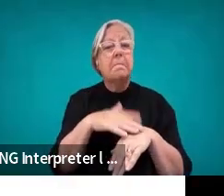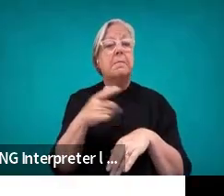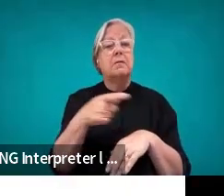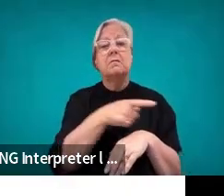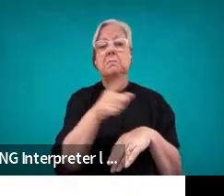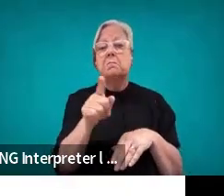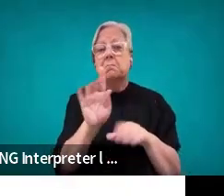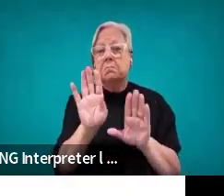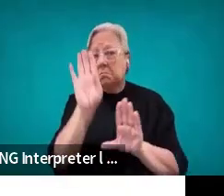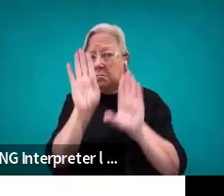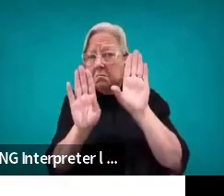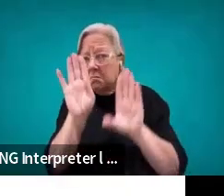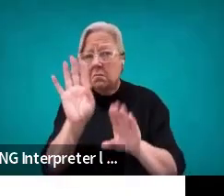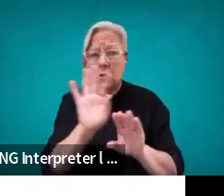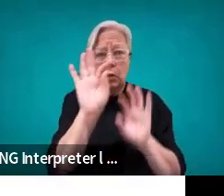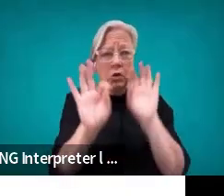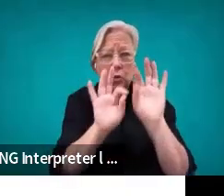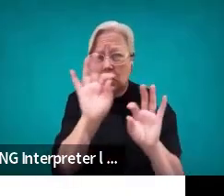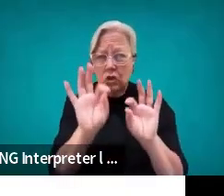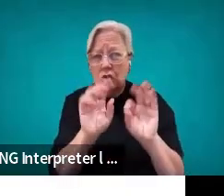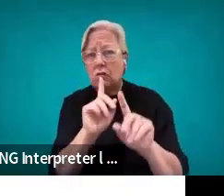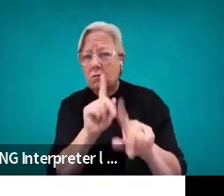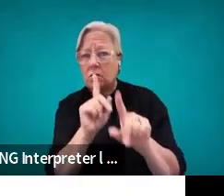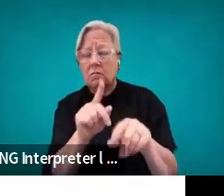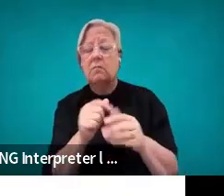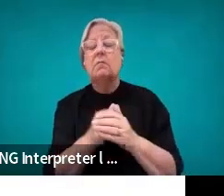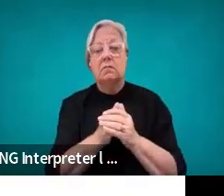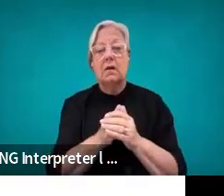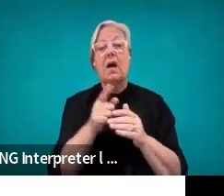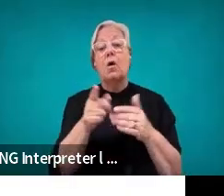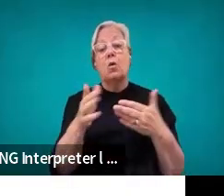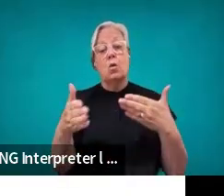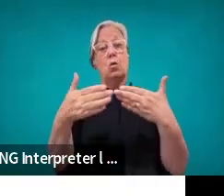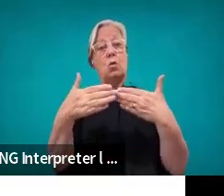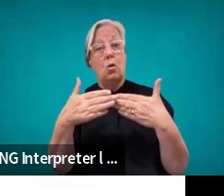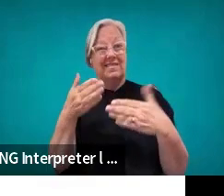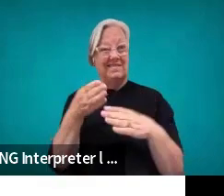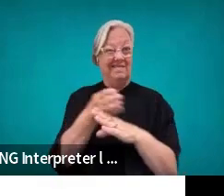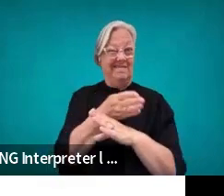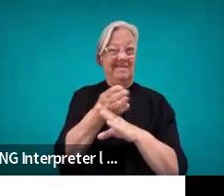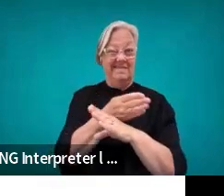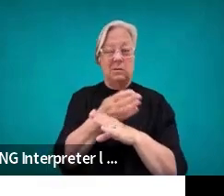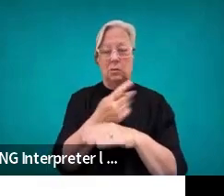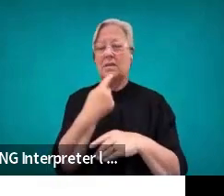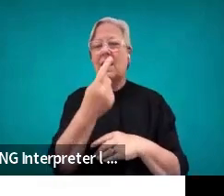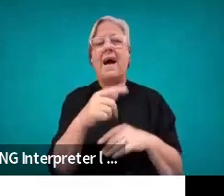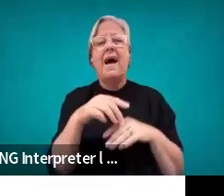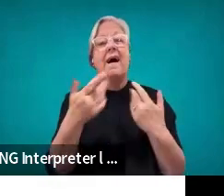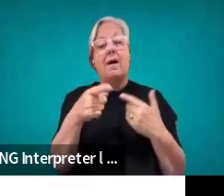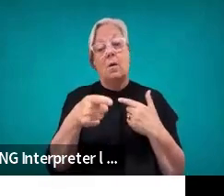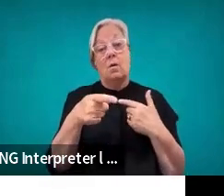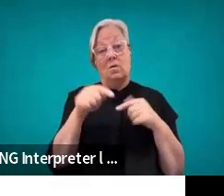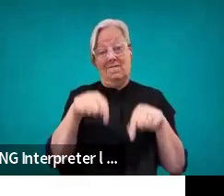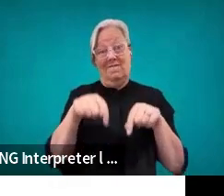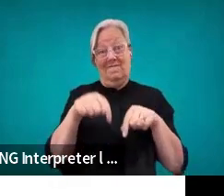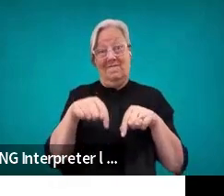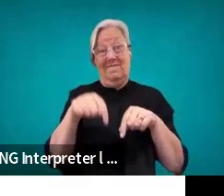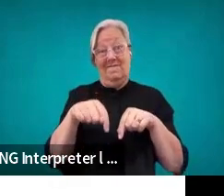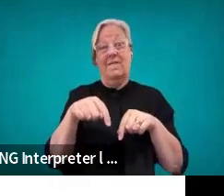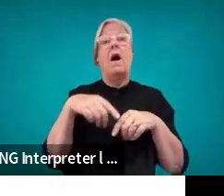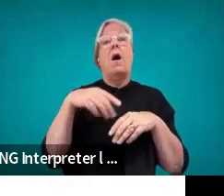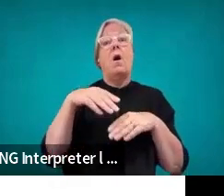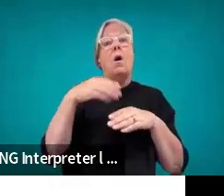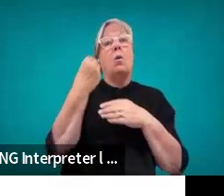session. And as we close, we will also share how you can continue engaging in this topic beyond the duration of the